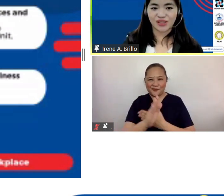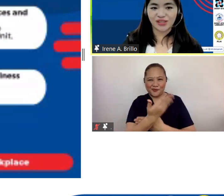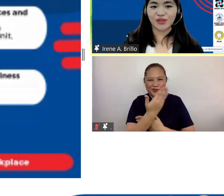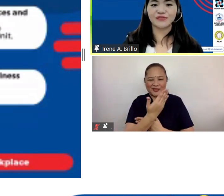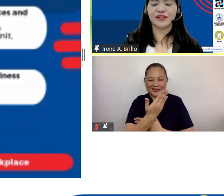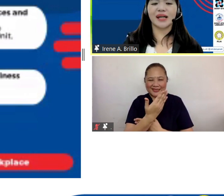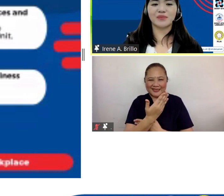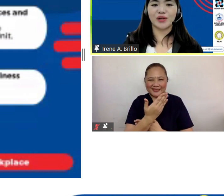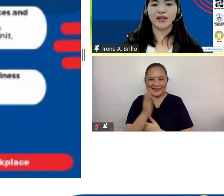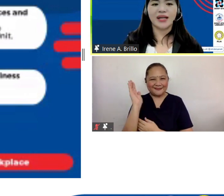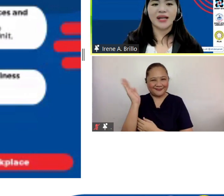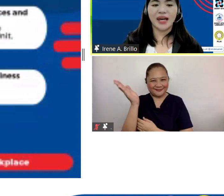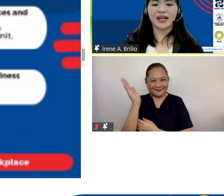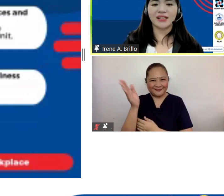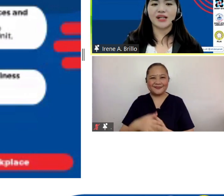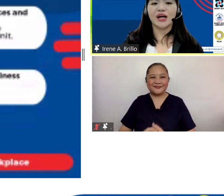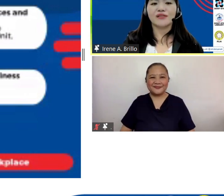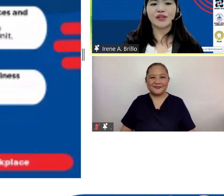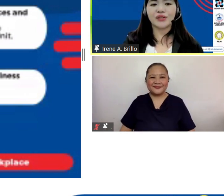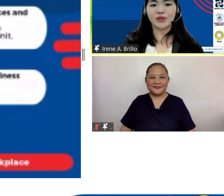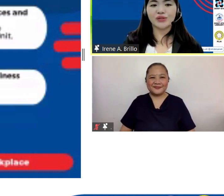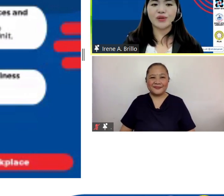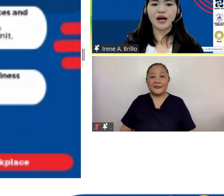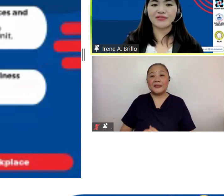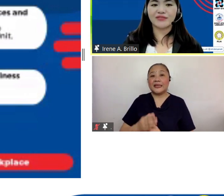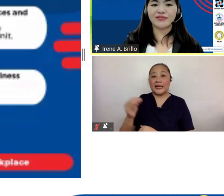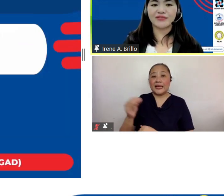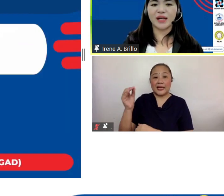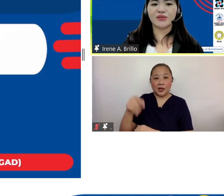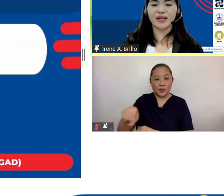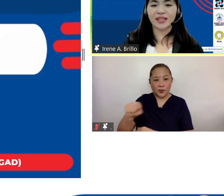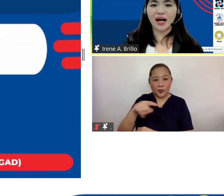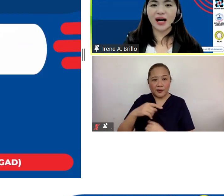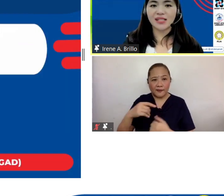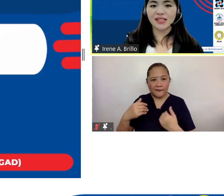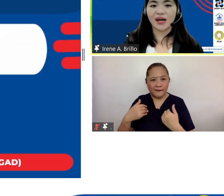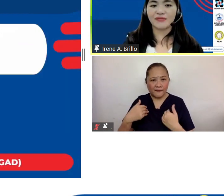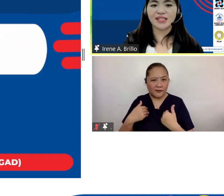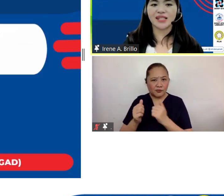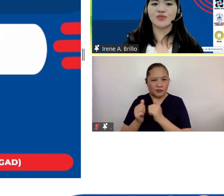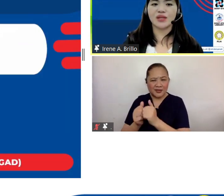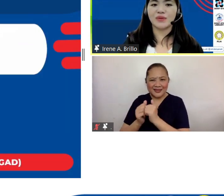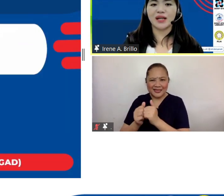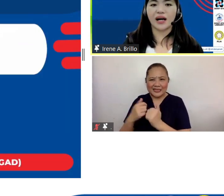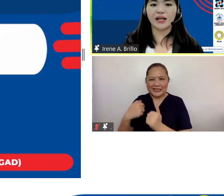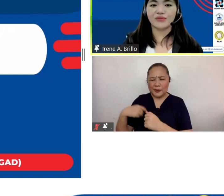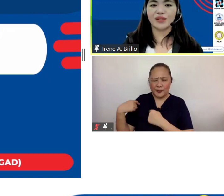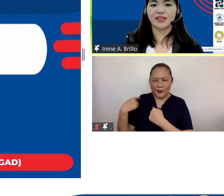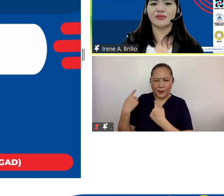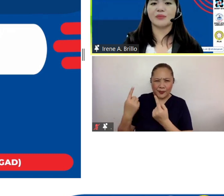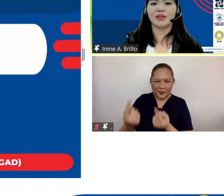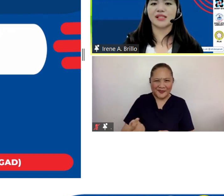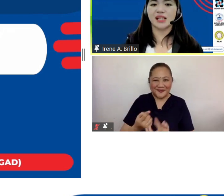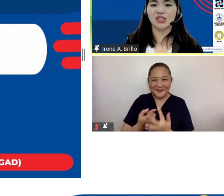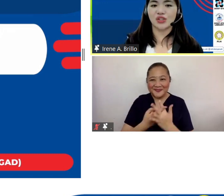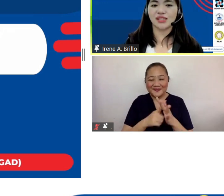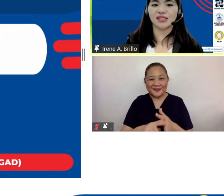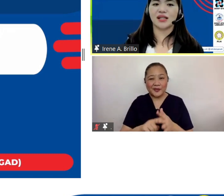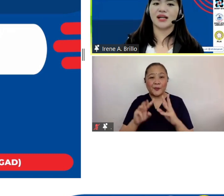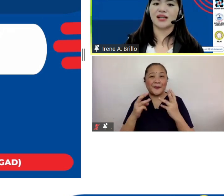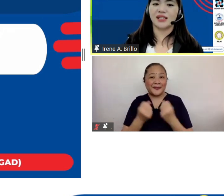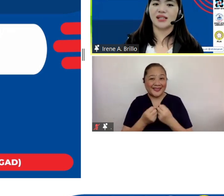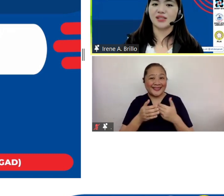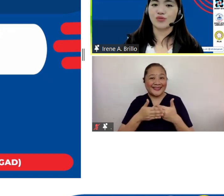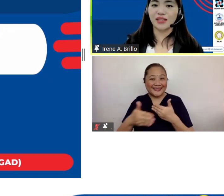session. Don't forget po. And for those who have been with us ever since we began with the webinar